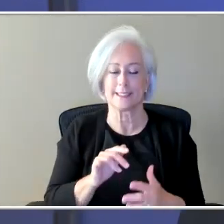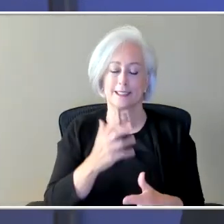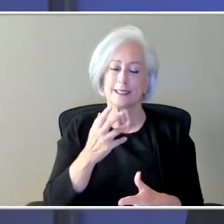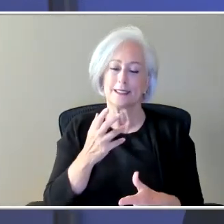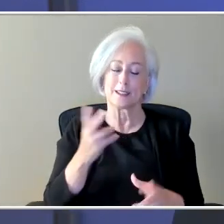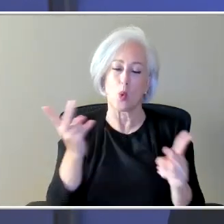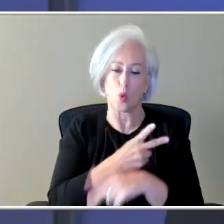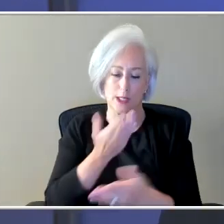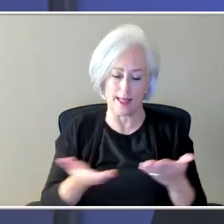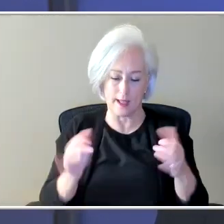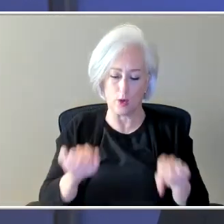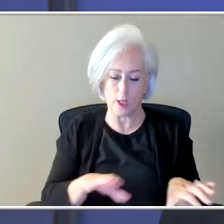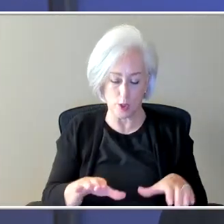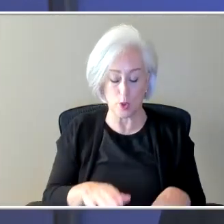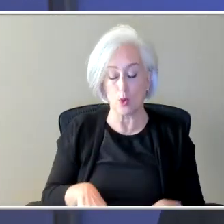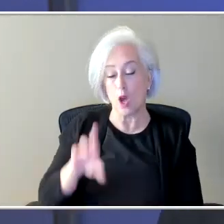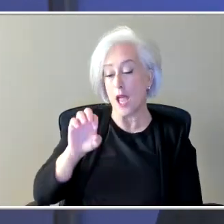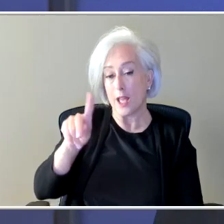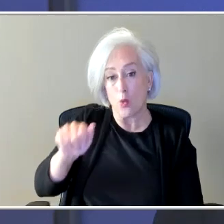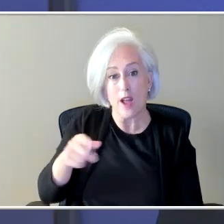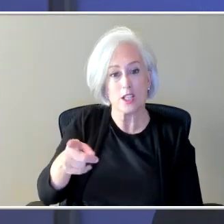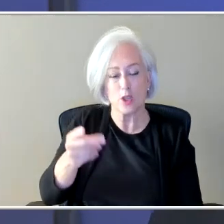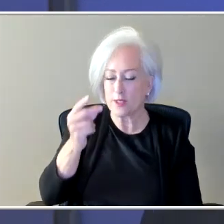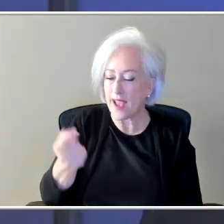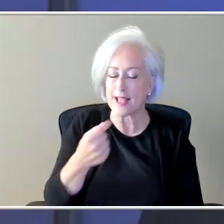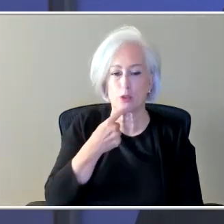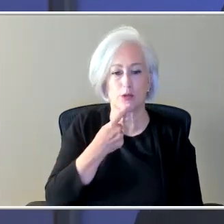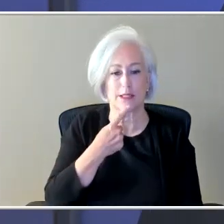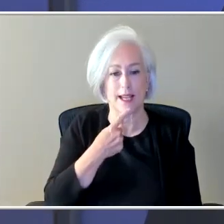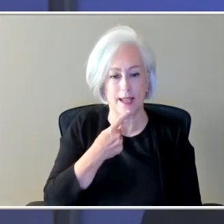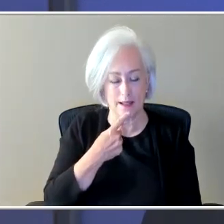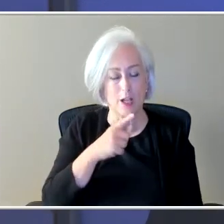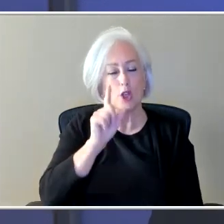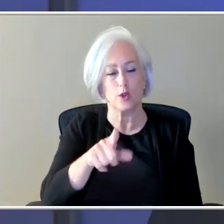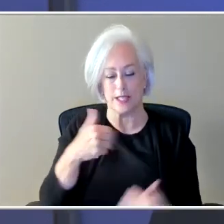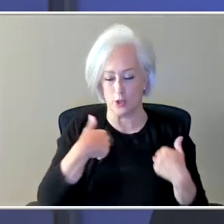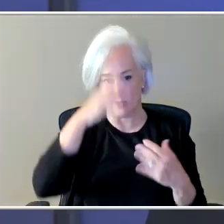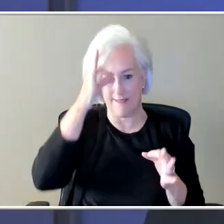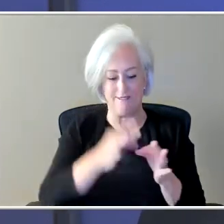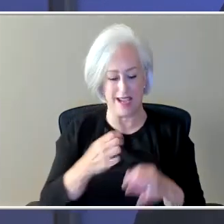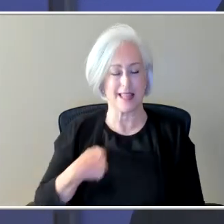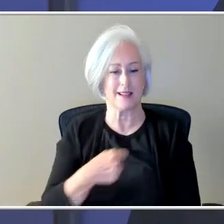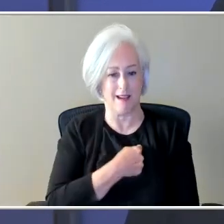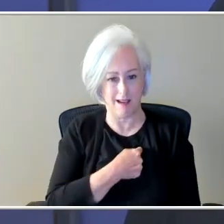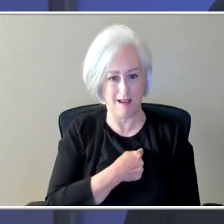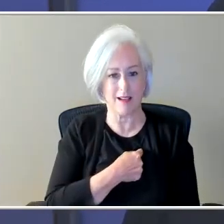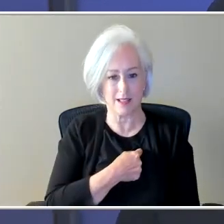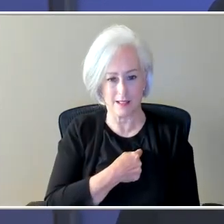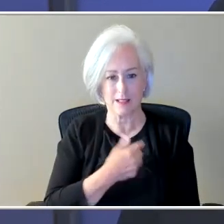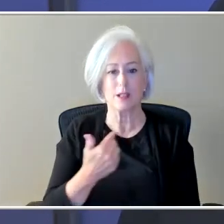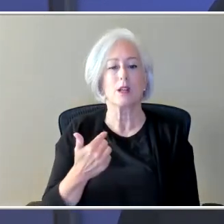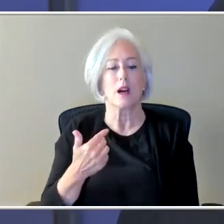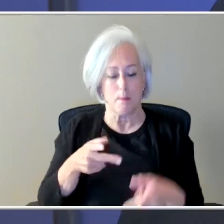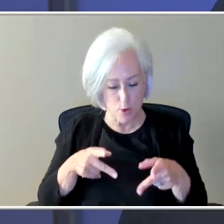that with Rhonda, she was really quick to say, put your faith in us, and and allow us to inform